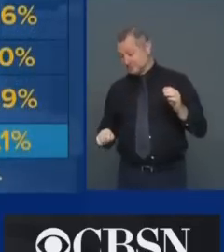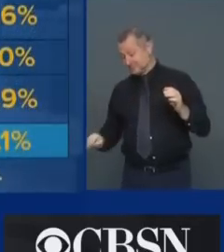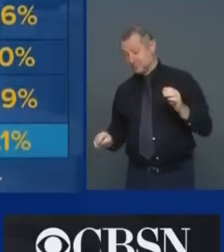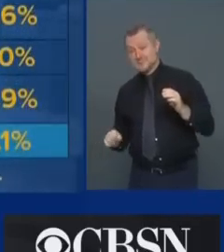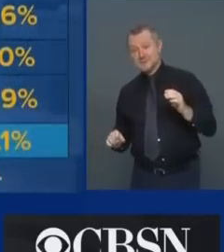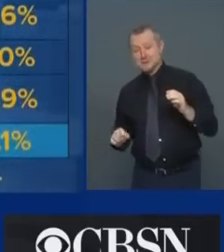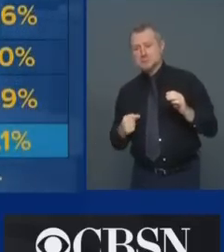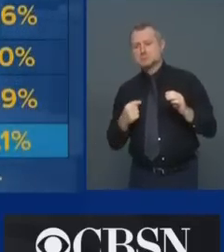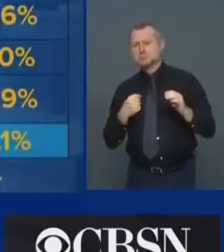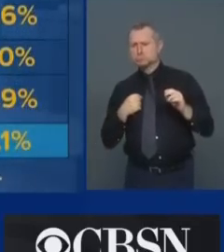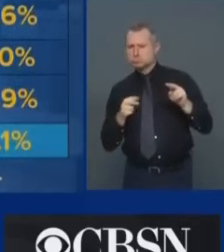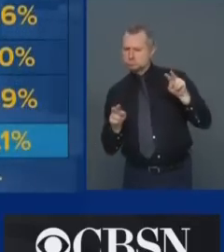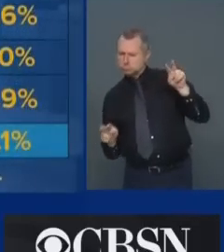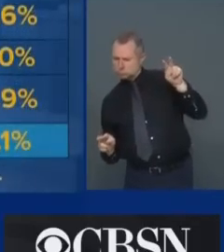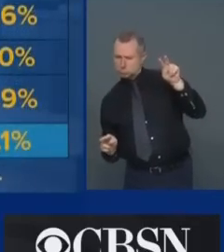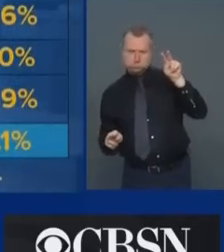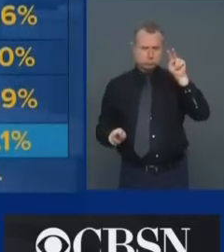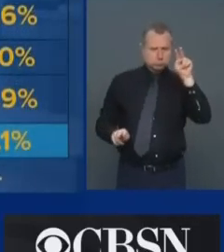but